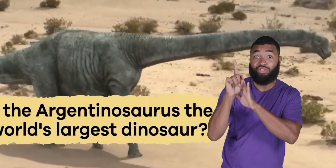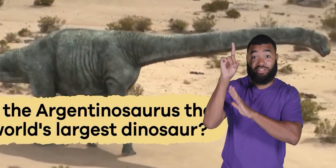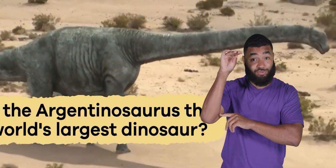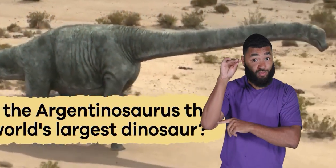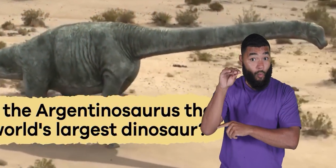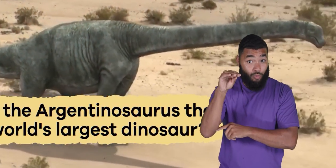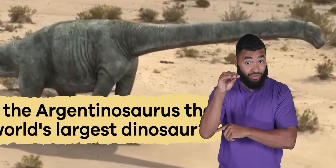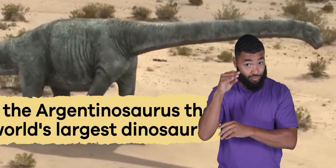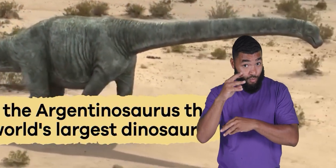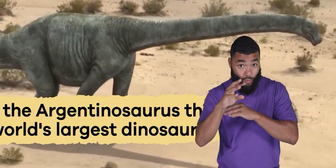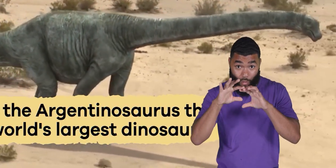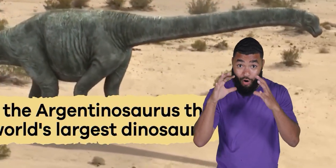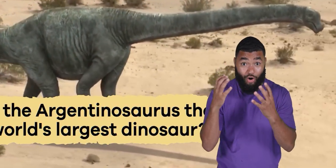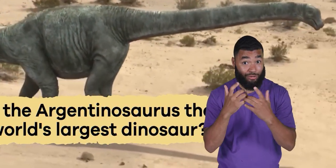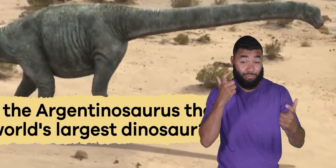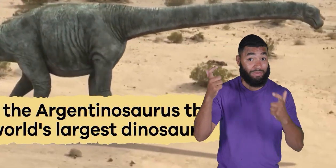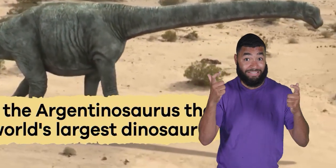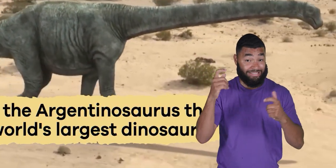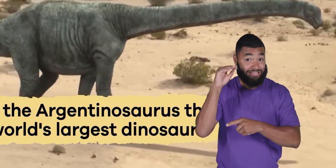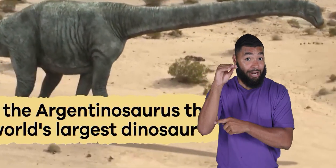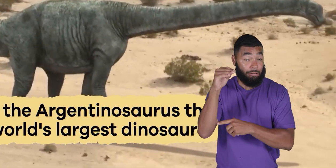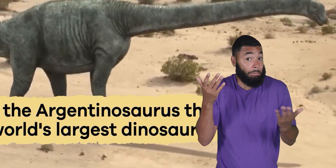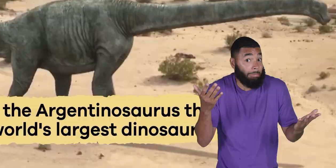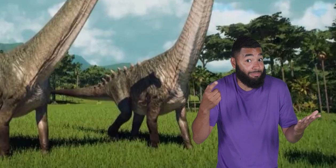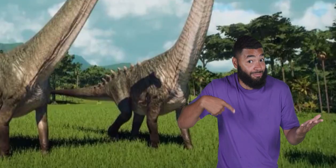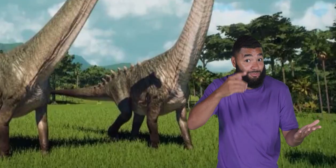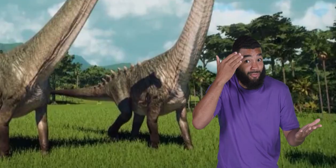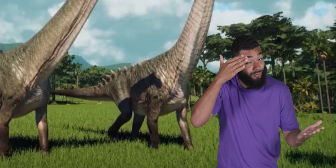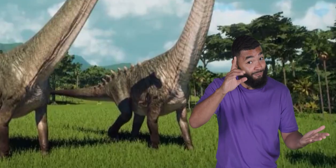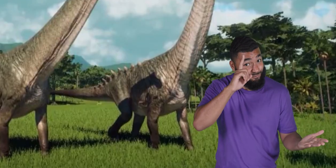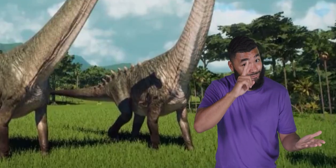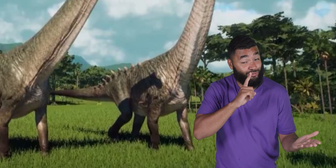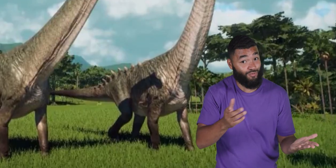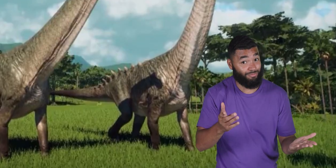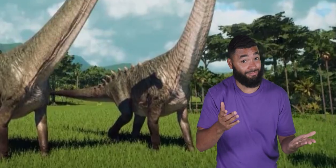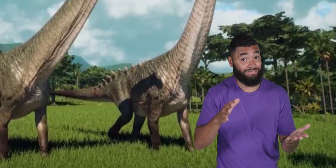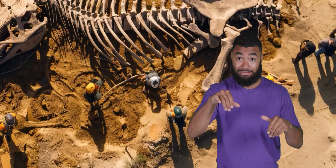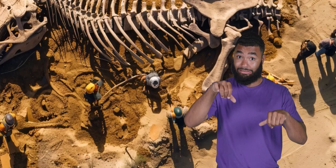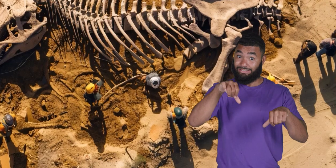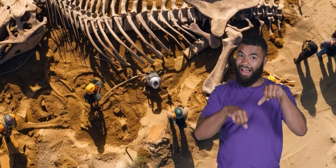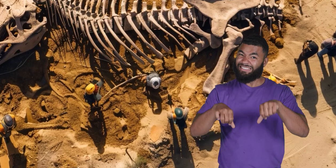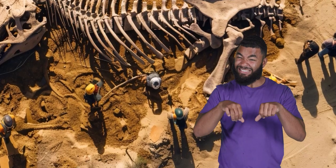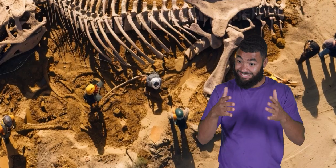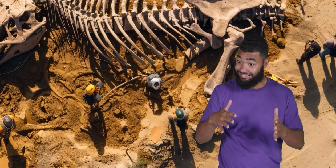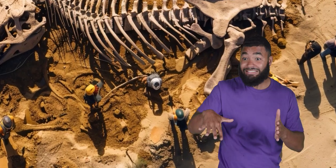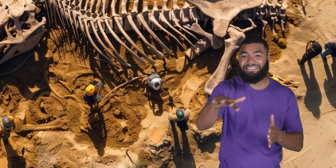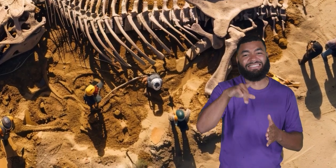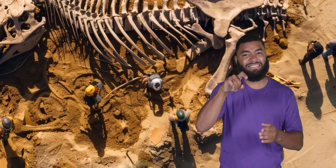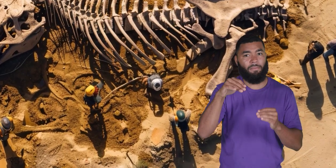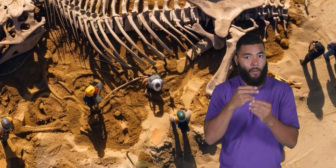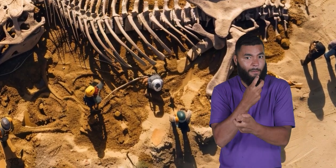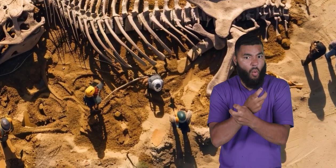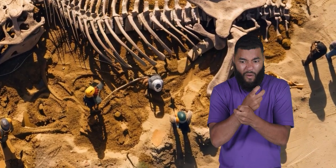Is the Argentinosaurus the world's largest dinosaur? No one knows for certain. Scientists need more